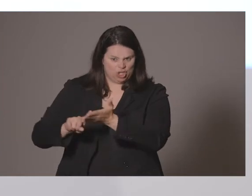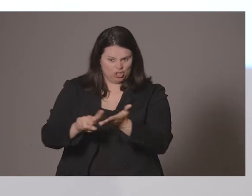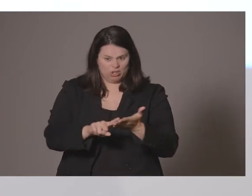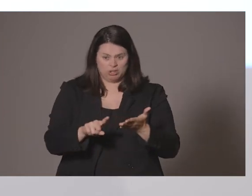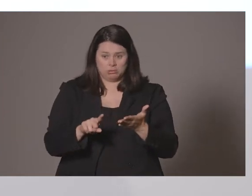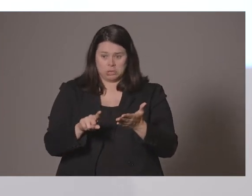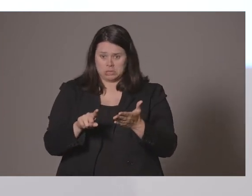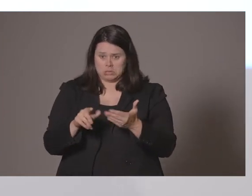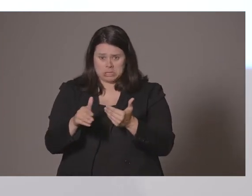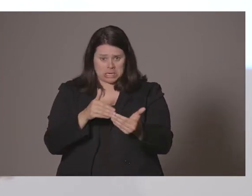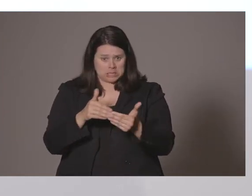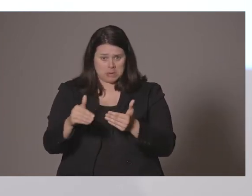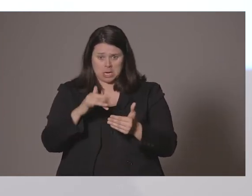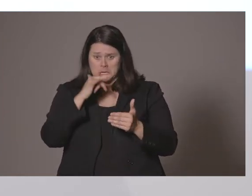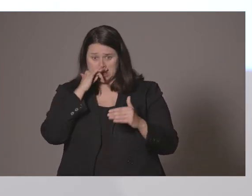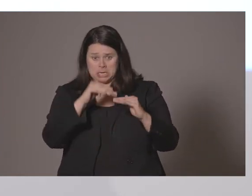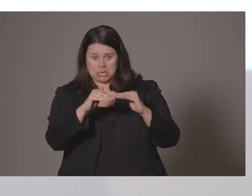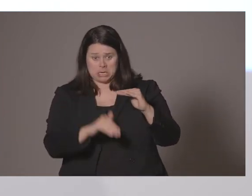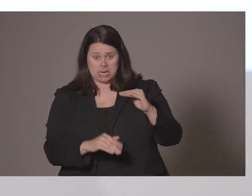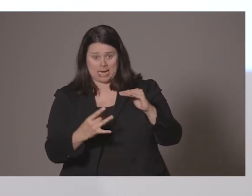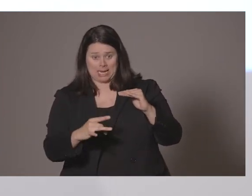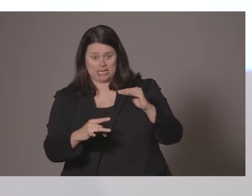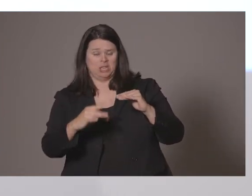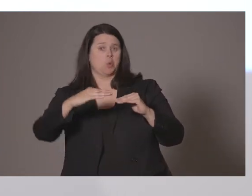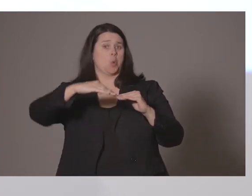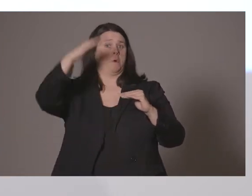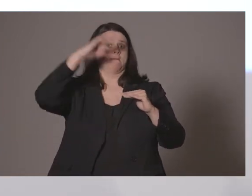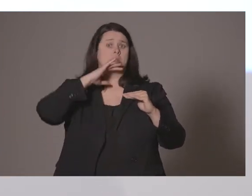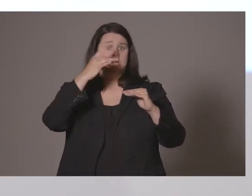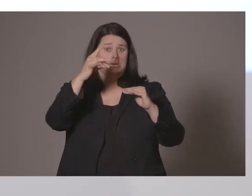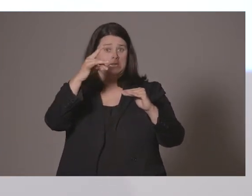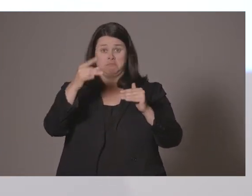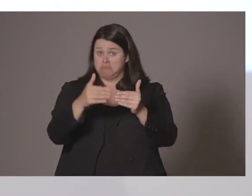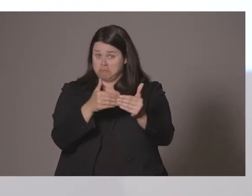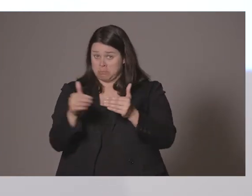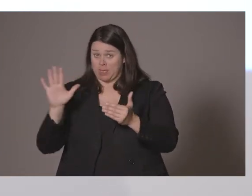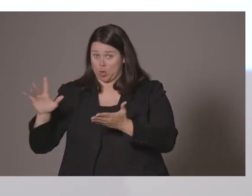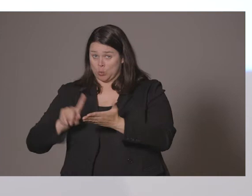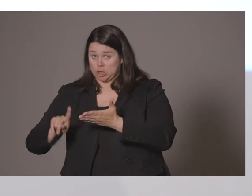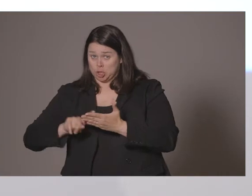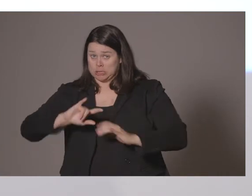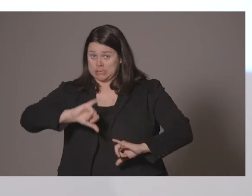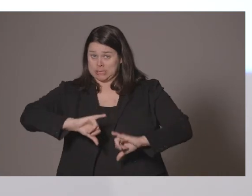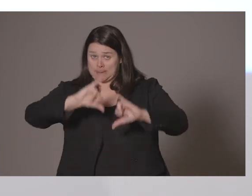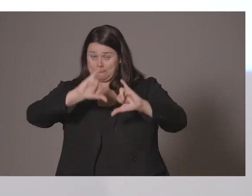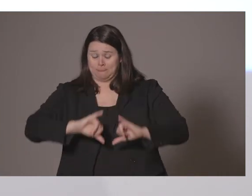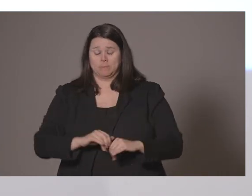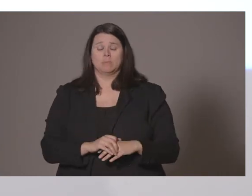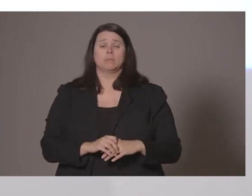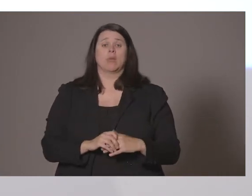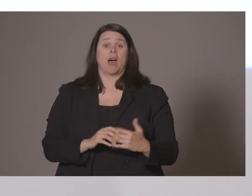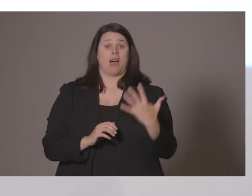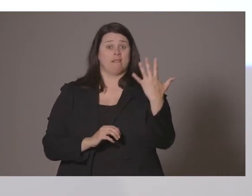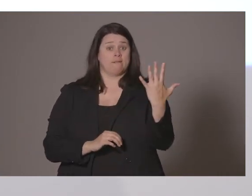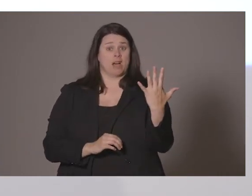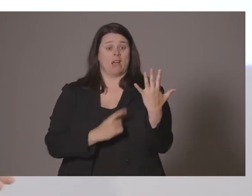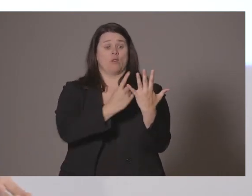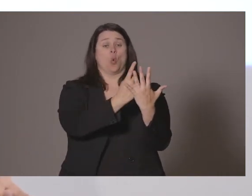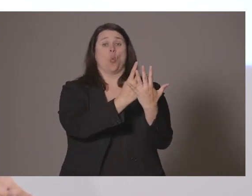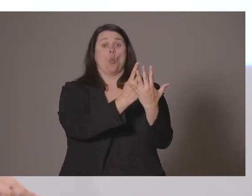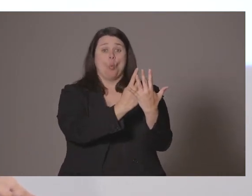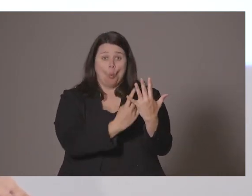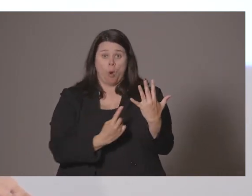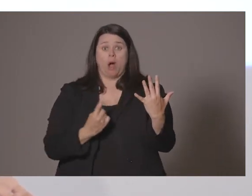actually the same, that 1 in 5 people, both children and adults, in any given year will develop a mental